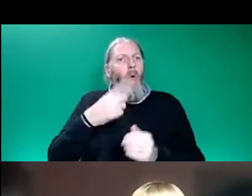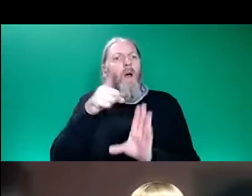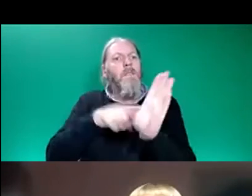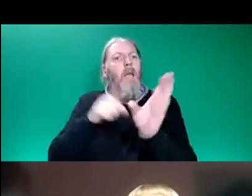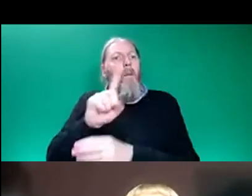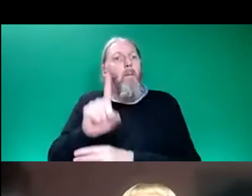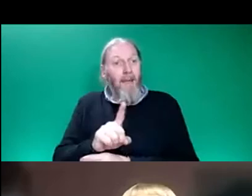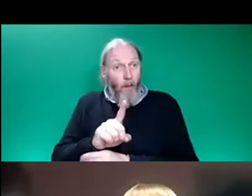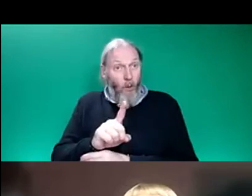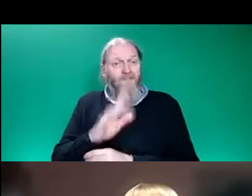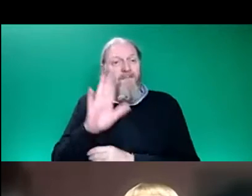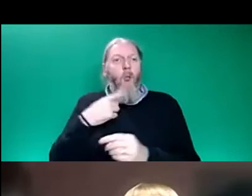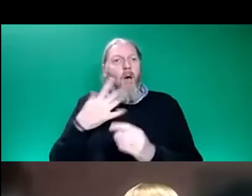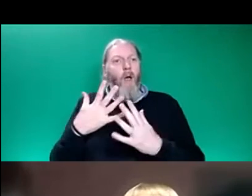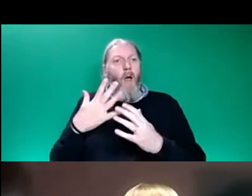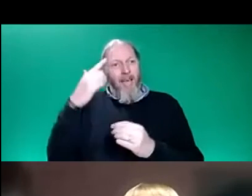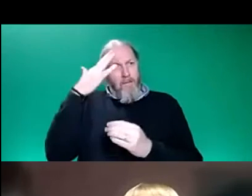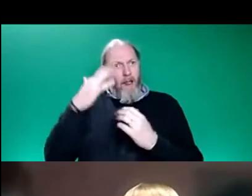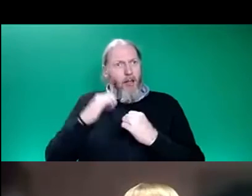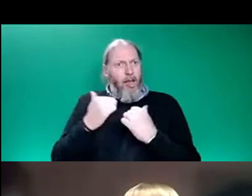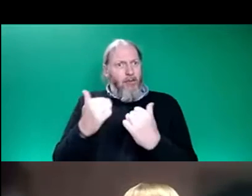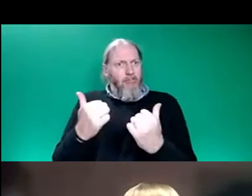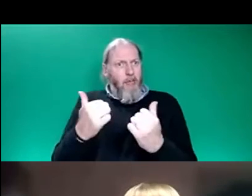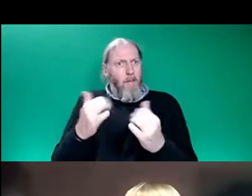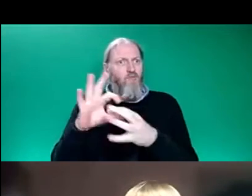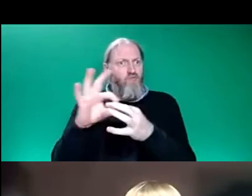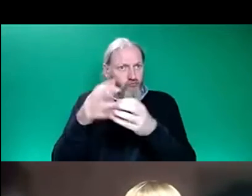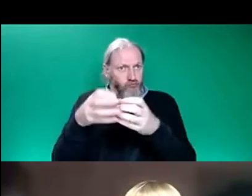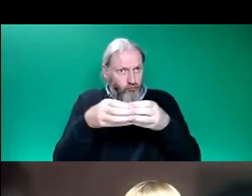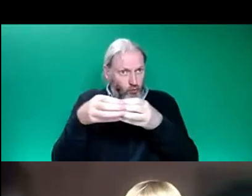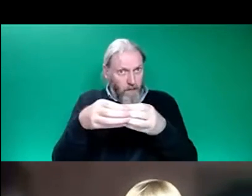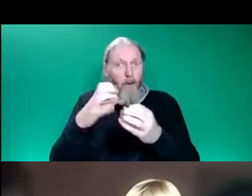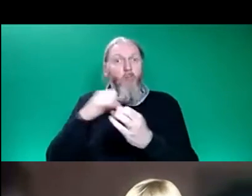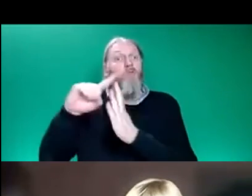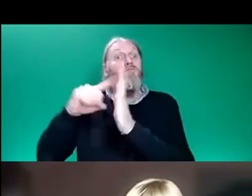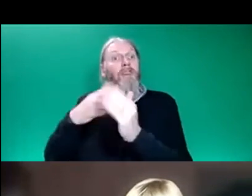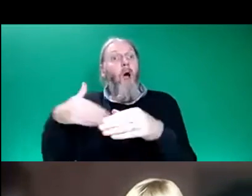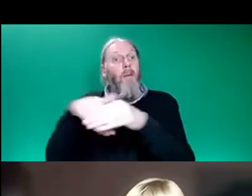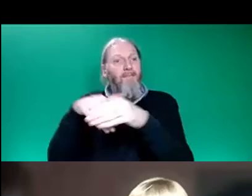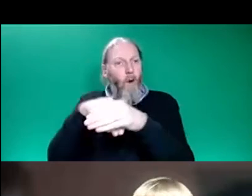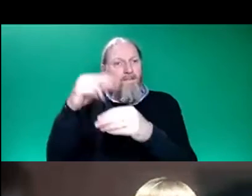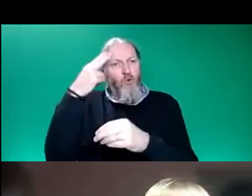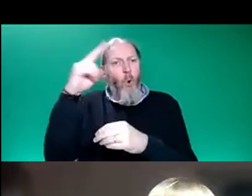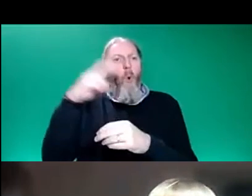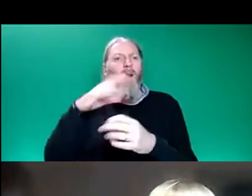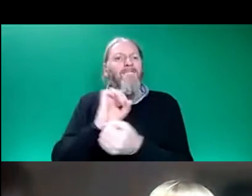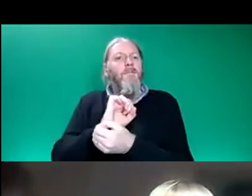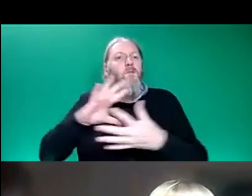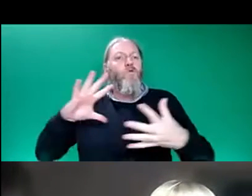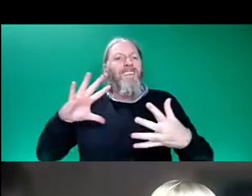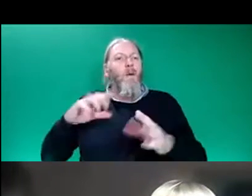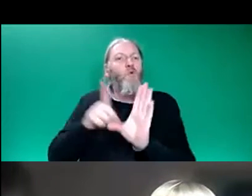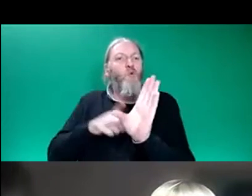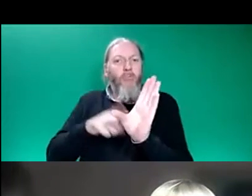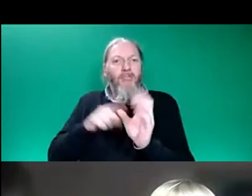to 25 across Bristol and South Gloucestershire. But the project which I'm based within is Freedom Youth, which is Bristol's oldest, longest running gender and sexuality